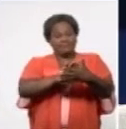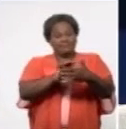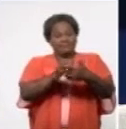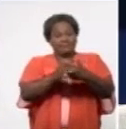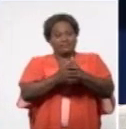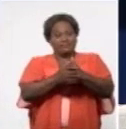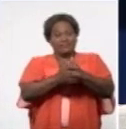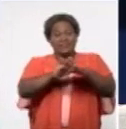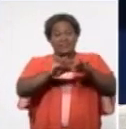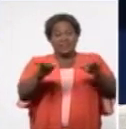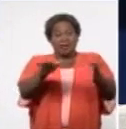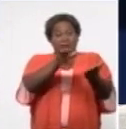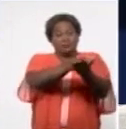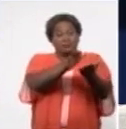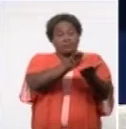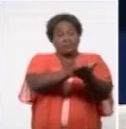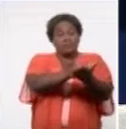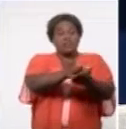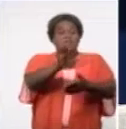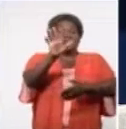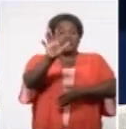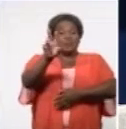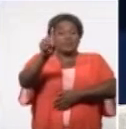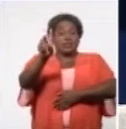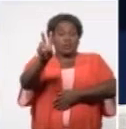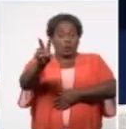disease, for a cumulative of